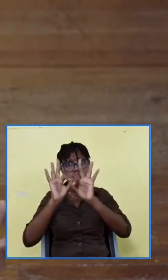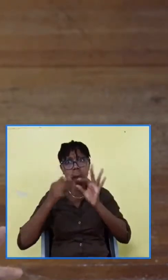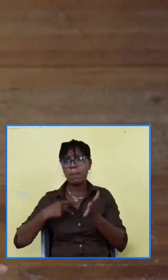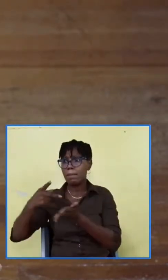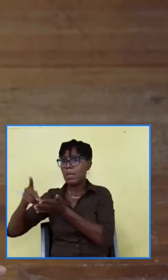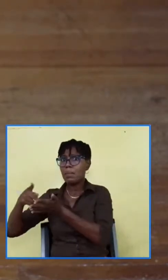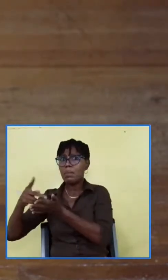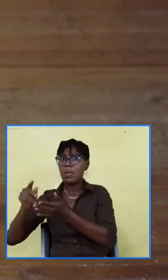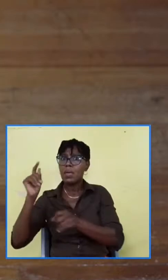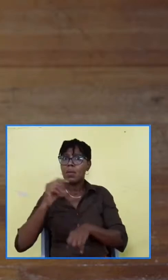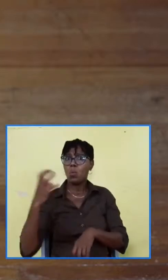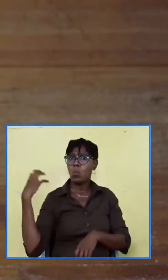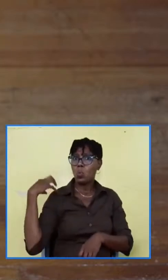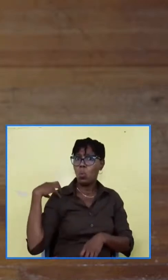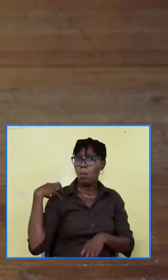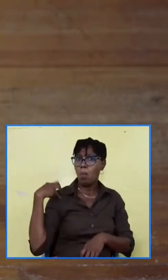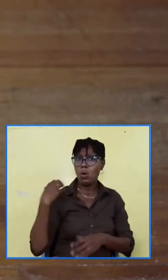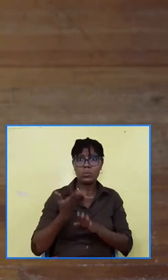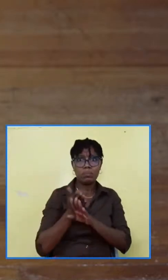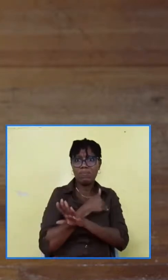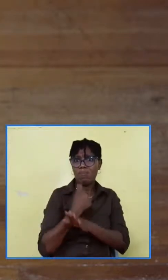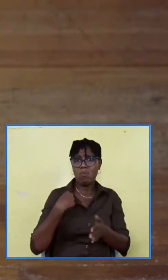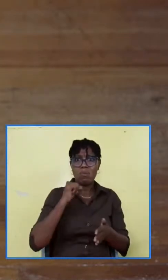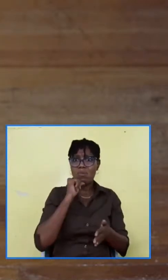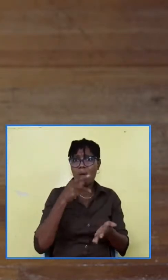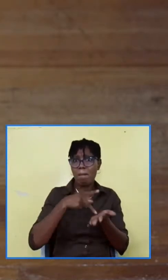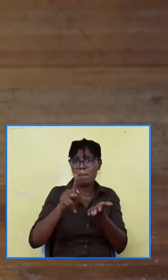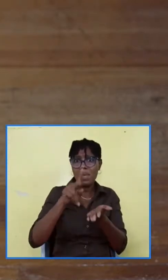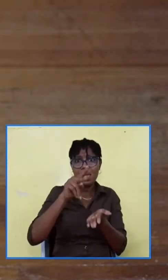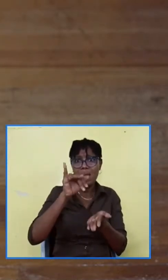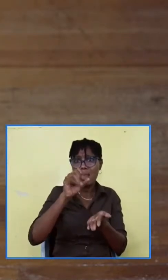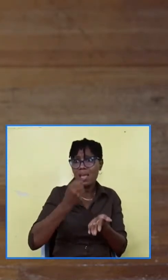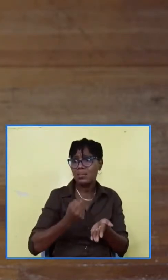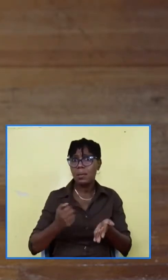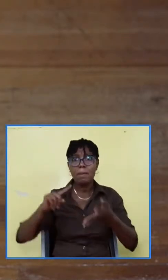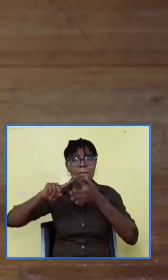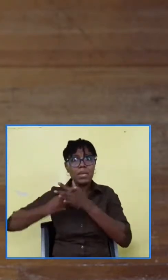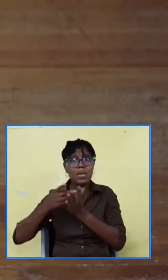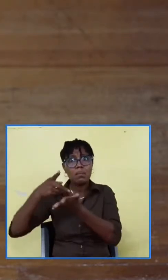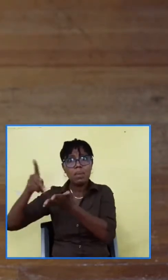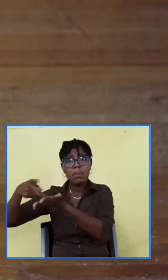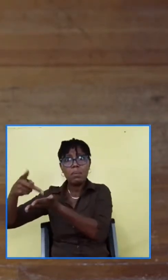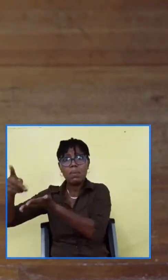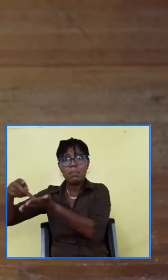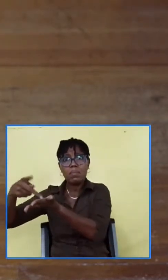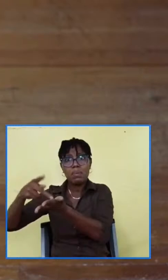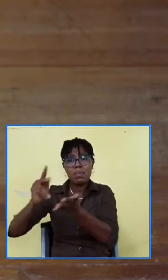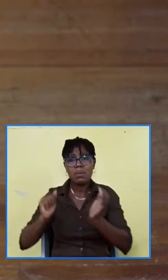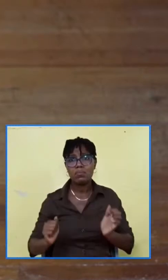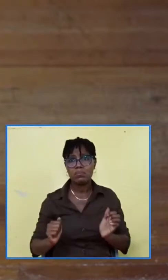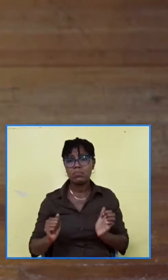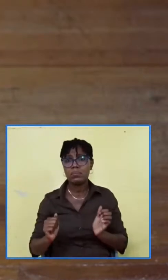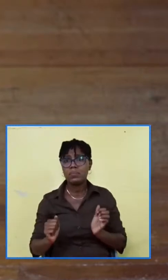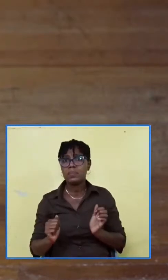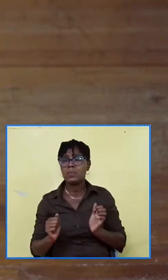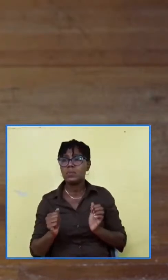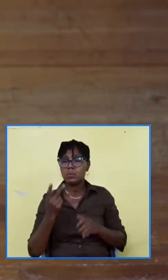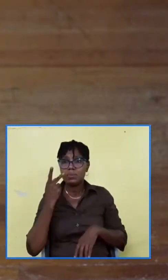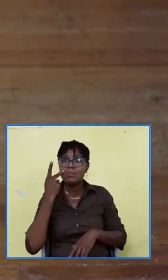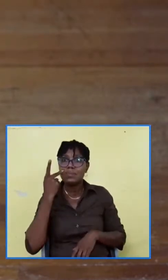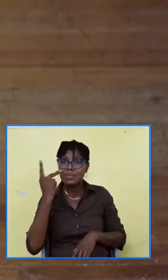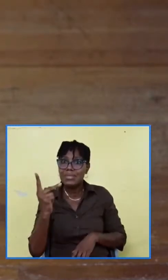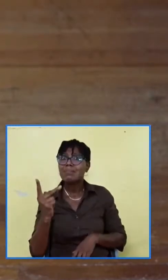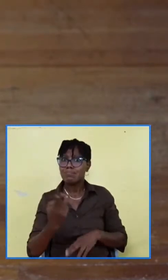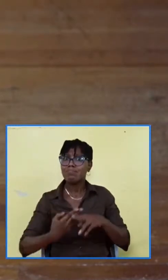for the last year or two, who are delinquent, NIS goes after them in a very aggressive way and collect contributions. Right? So we could see